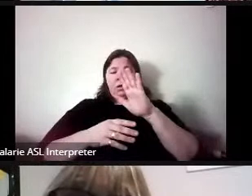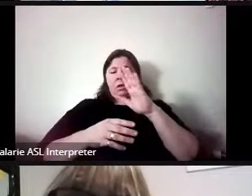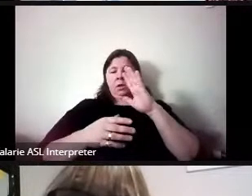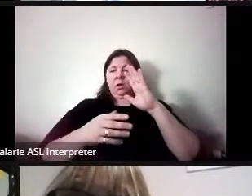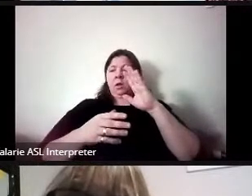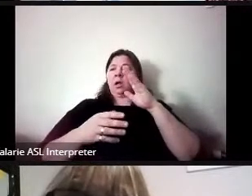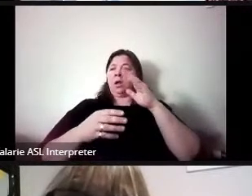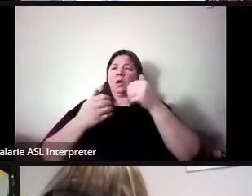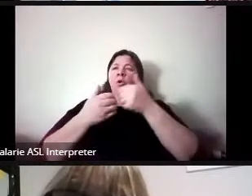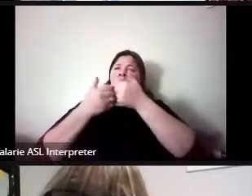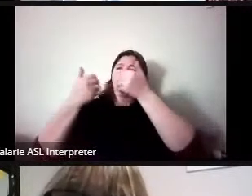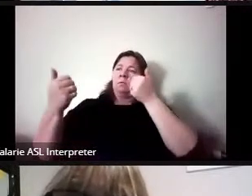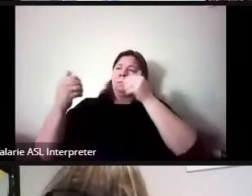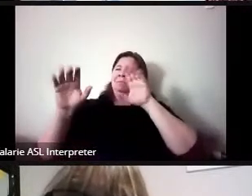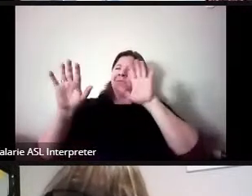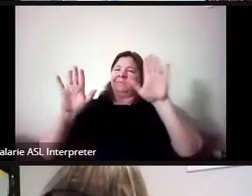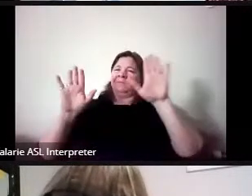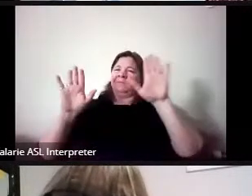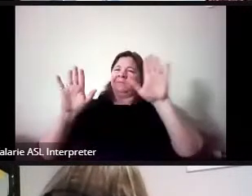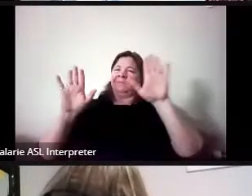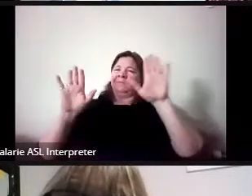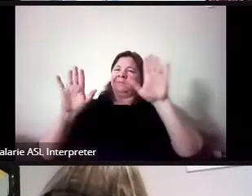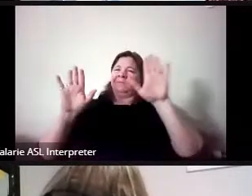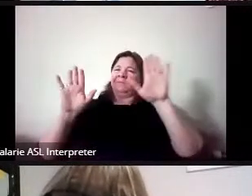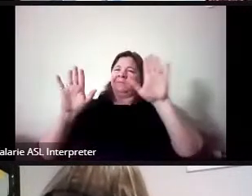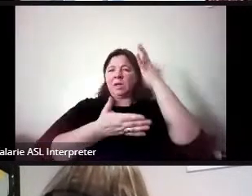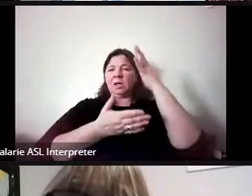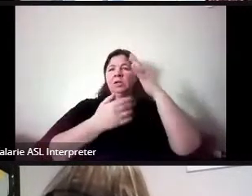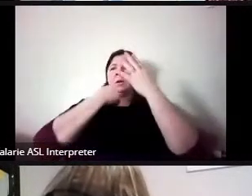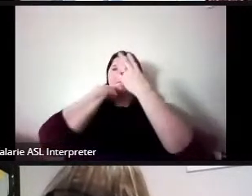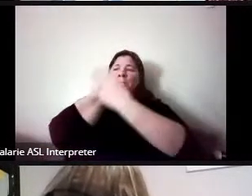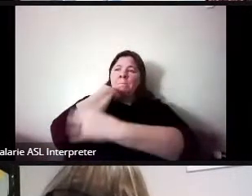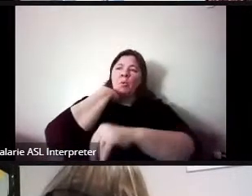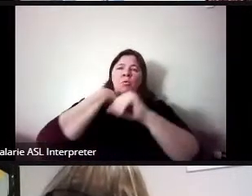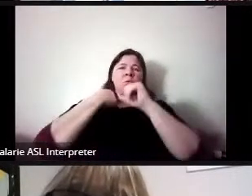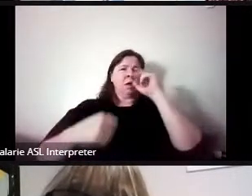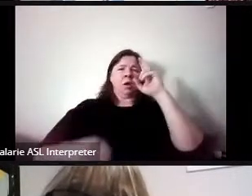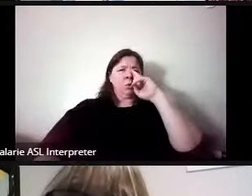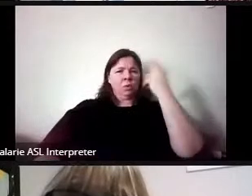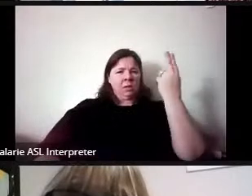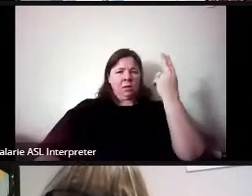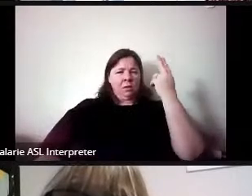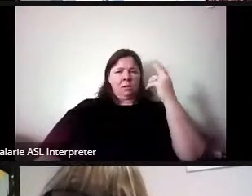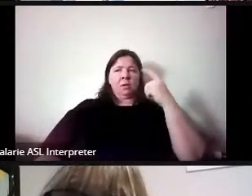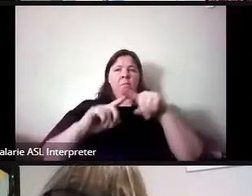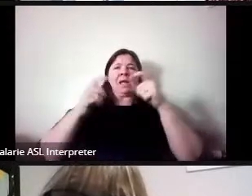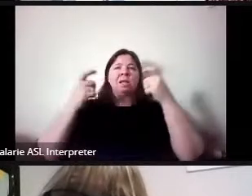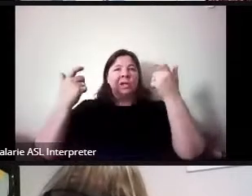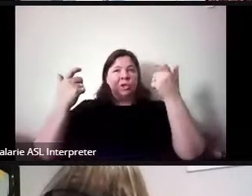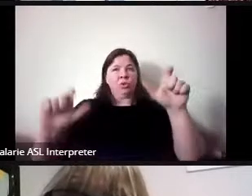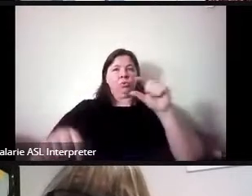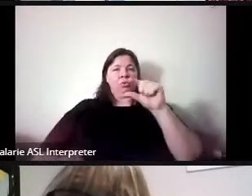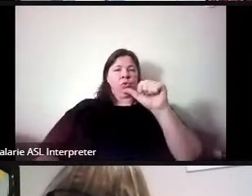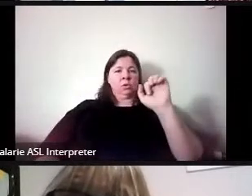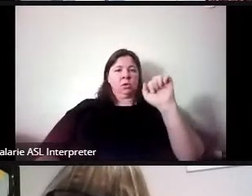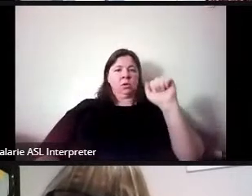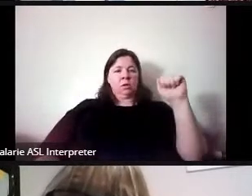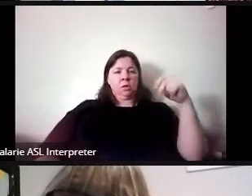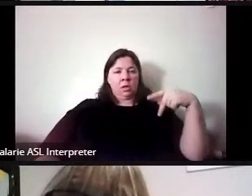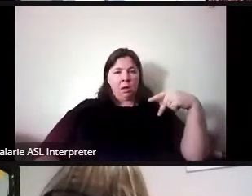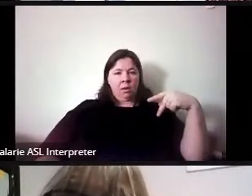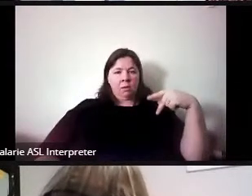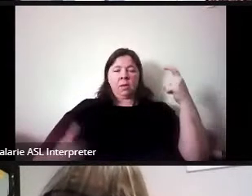is not unique to India, but India is one of the places that is very, very huge gap.